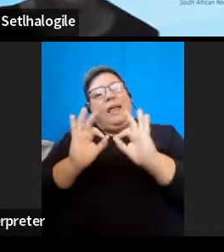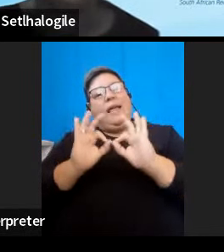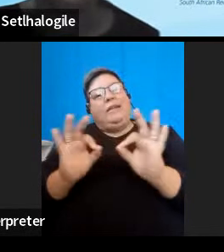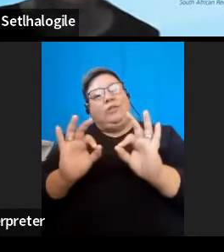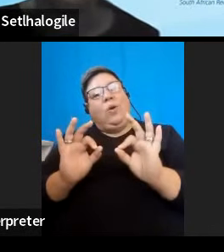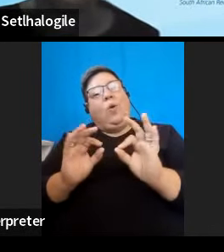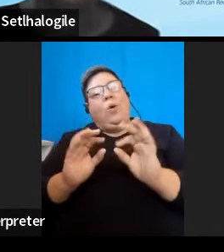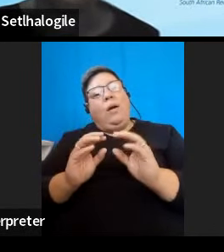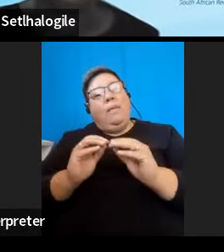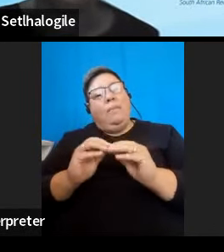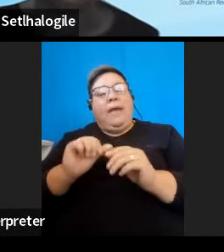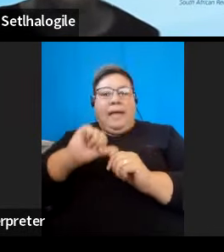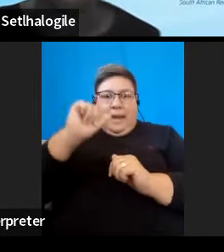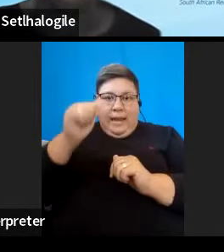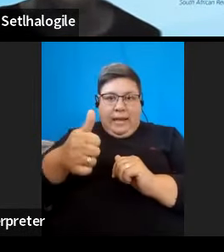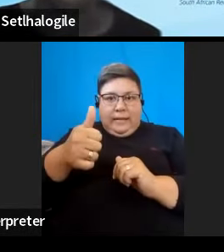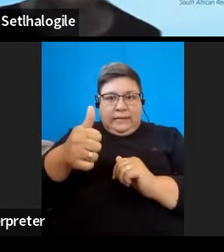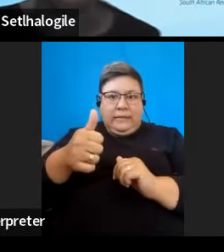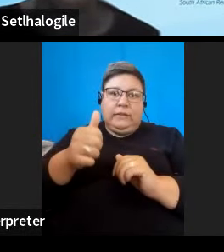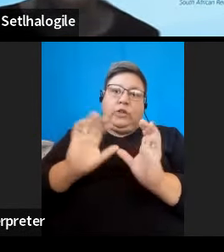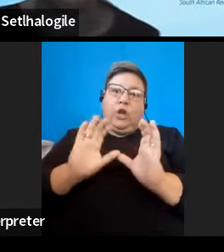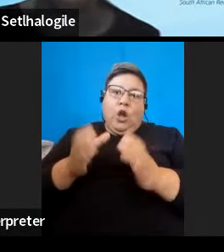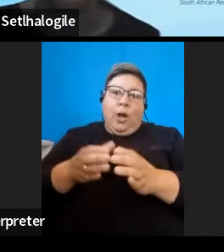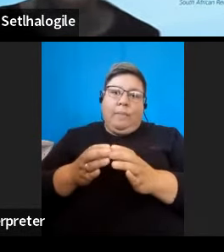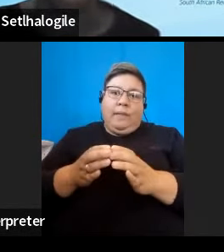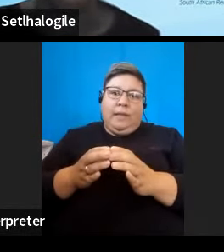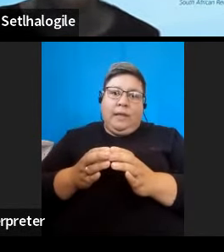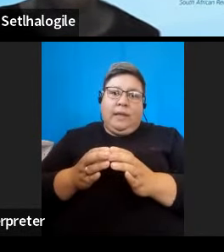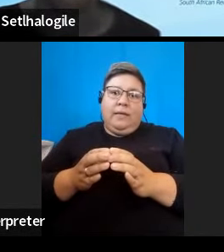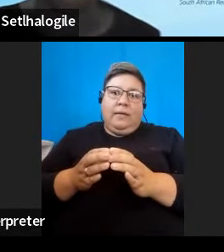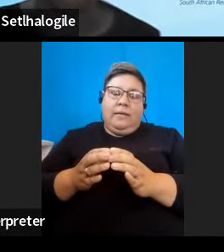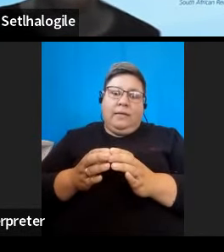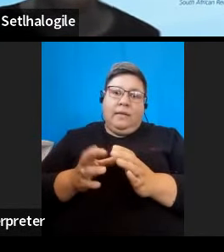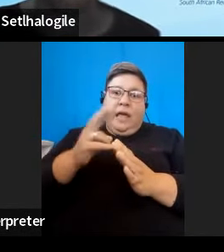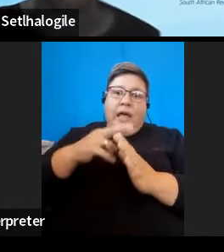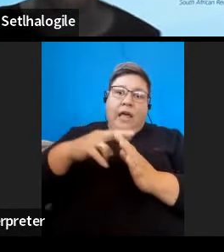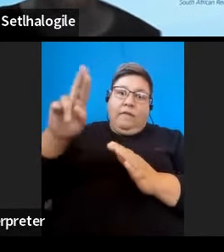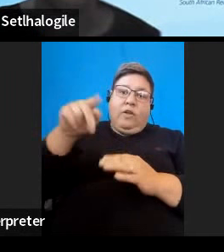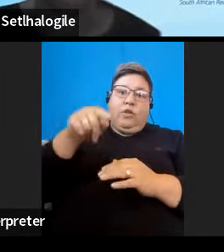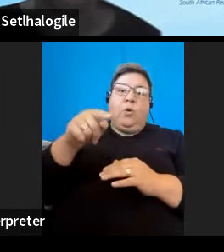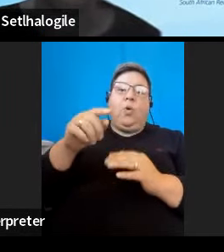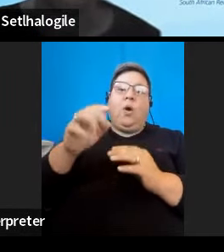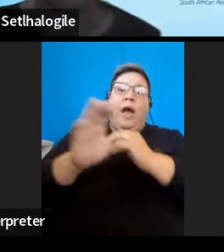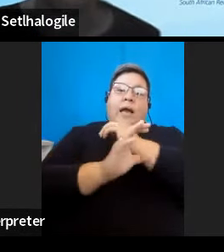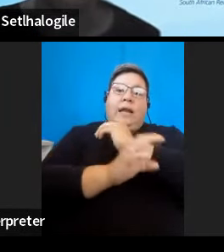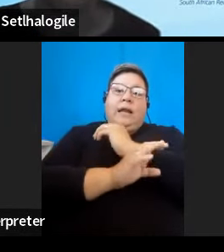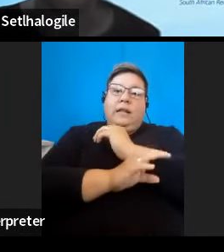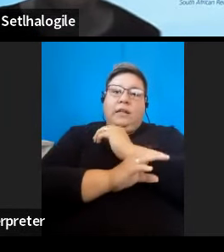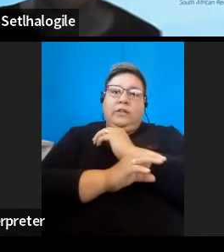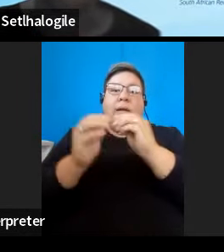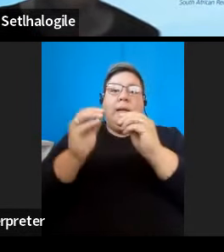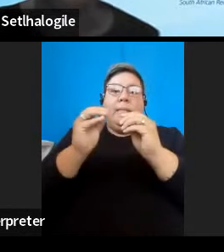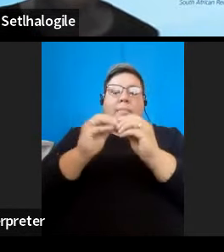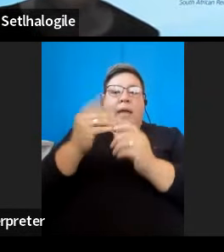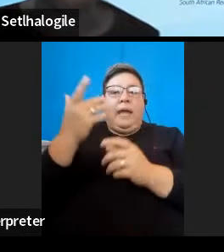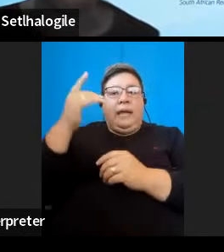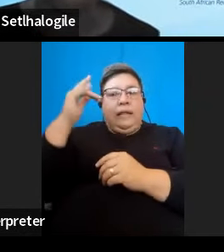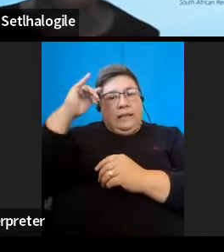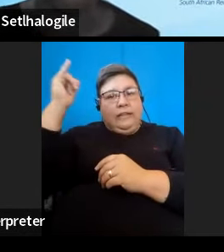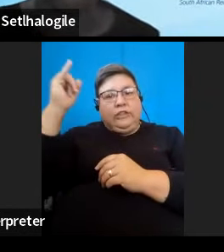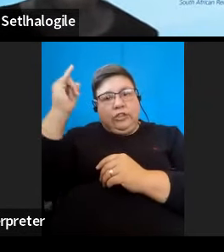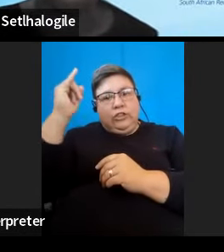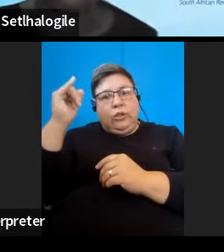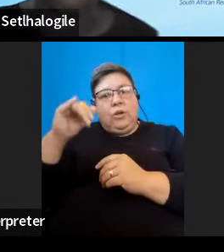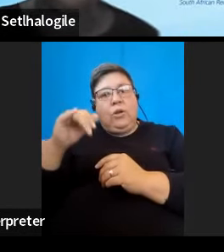next governance committee, which is referred to as the Accreditation Committee. Then they would make a decision whether the application